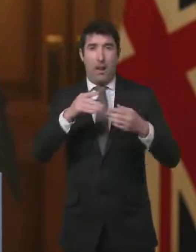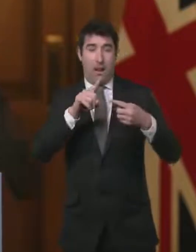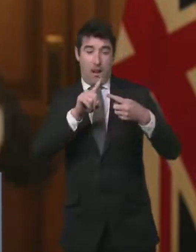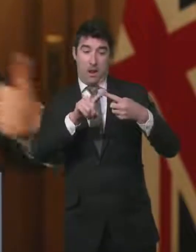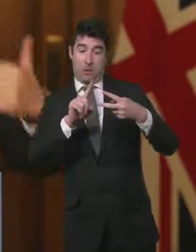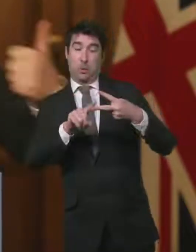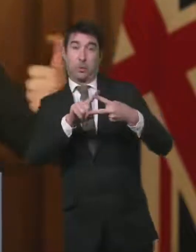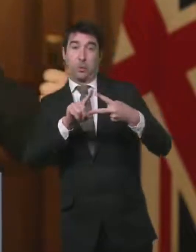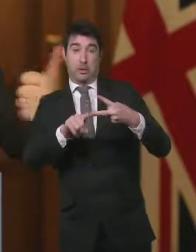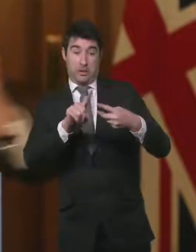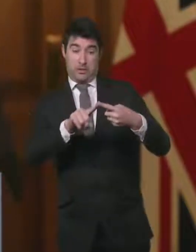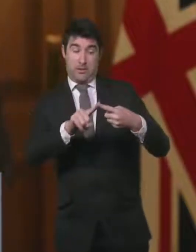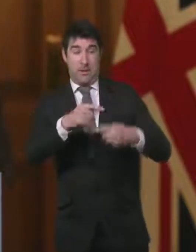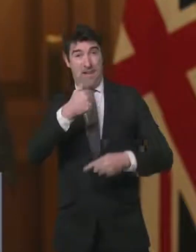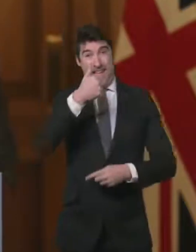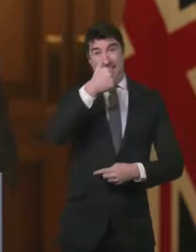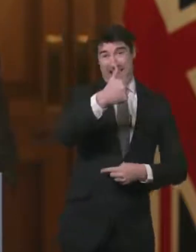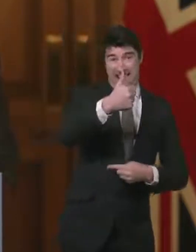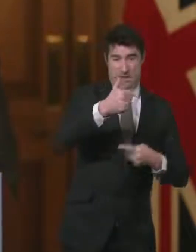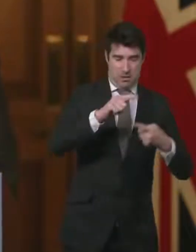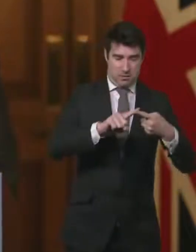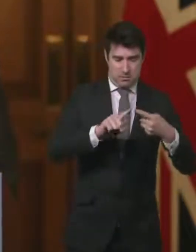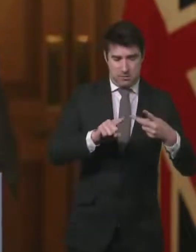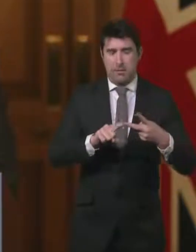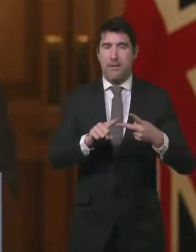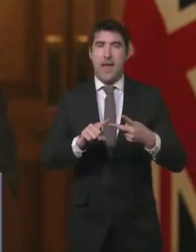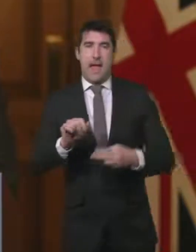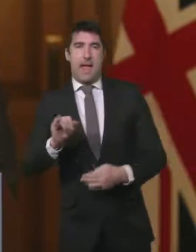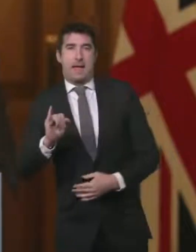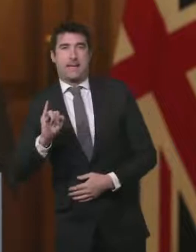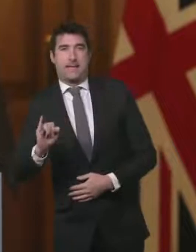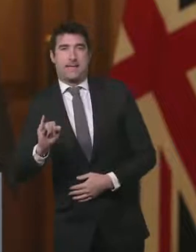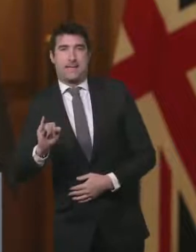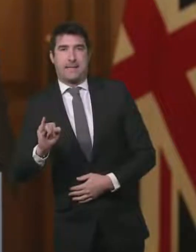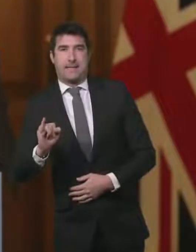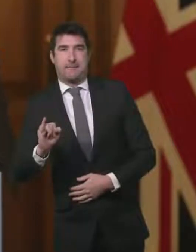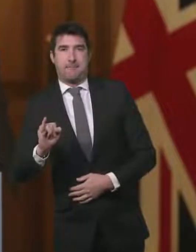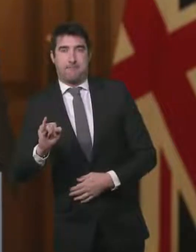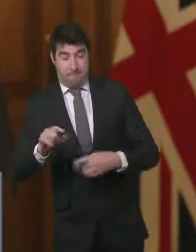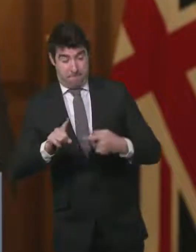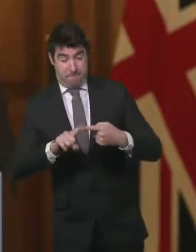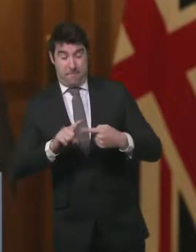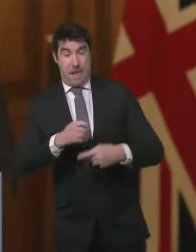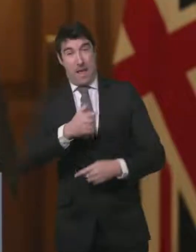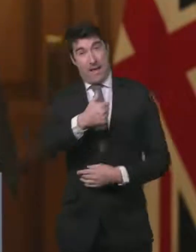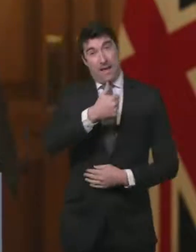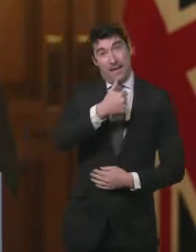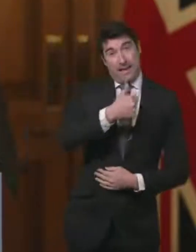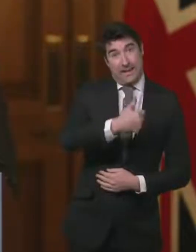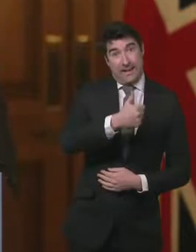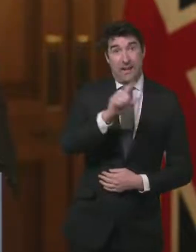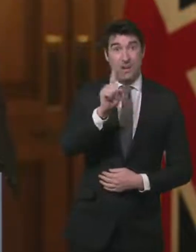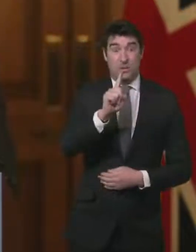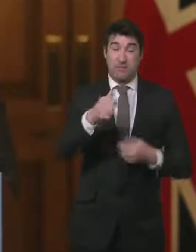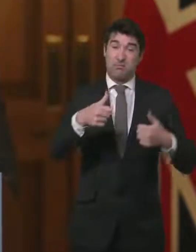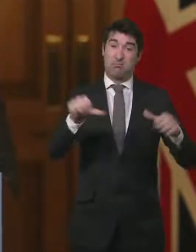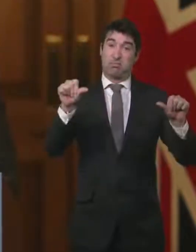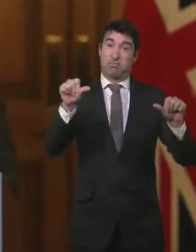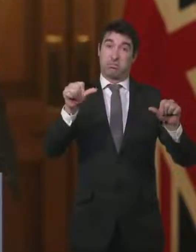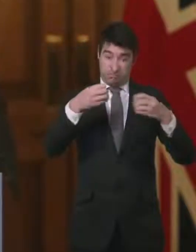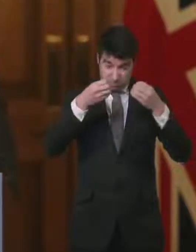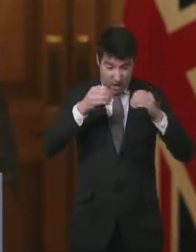us. On the plus side, we've got two valid vaccines, and this we're is a racing, shit as I sandwich, say, isn't it? to get them